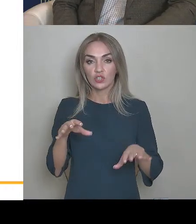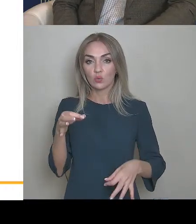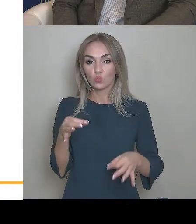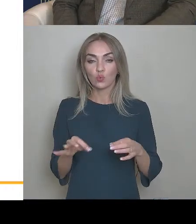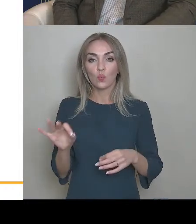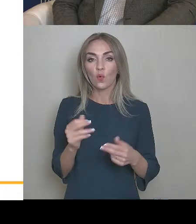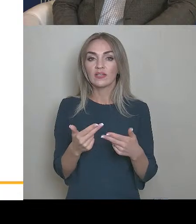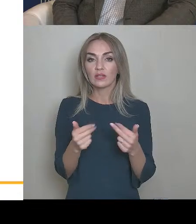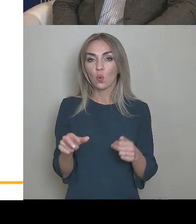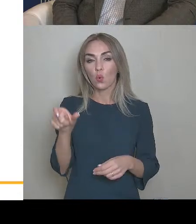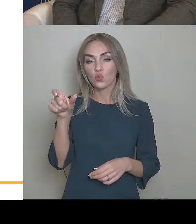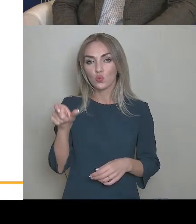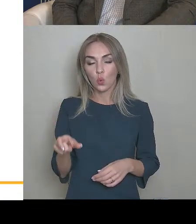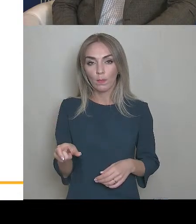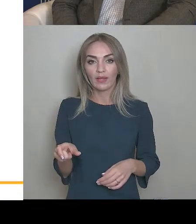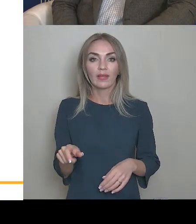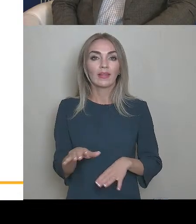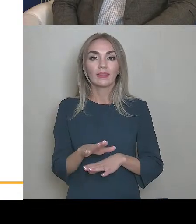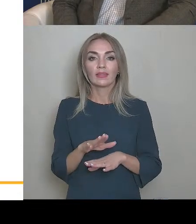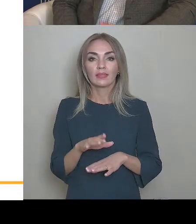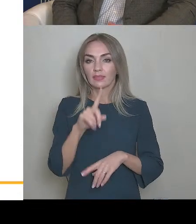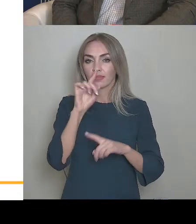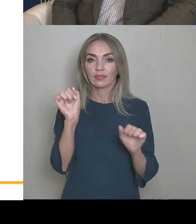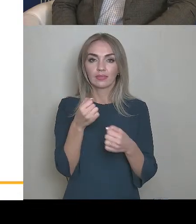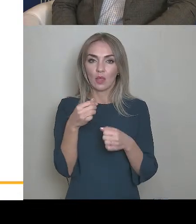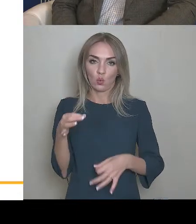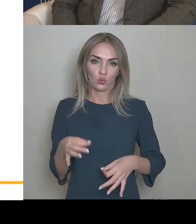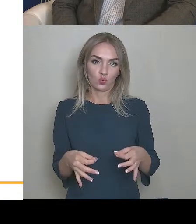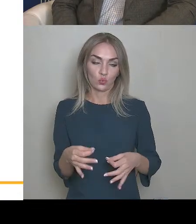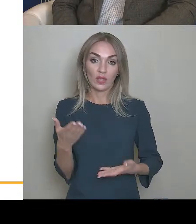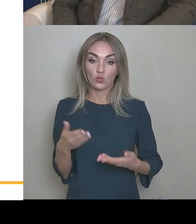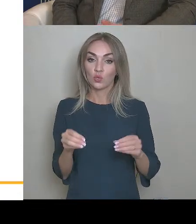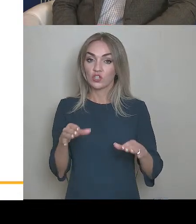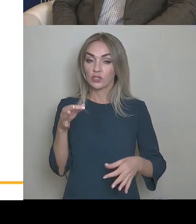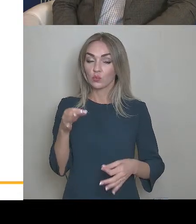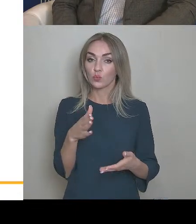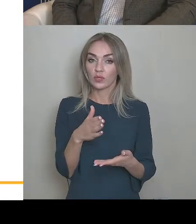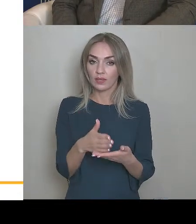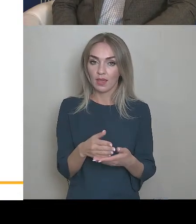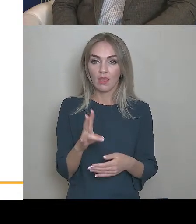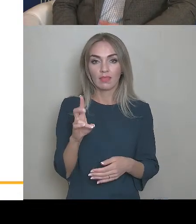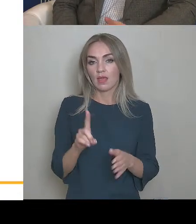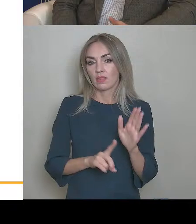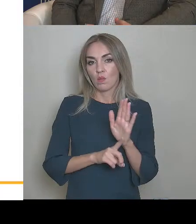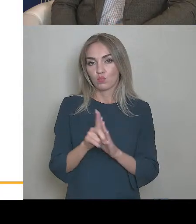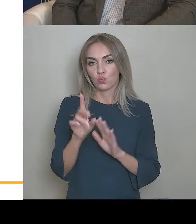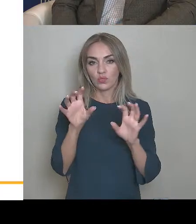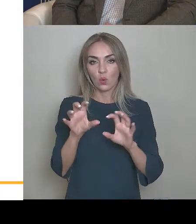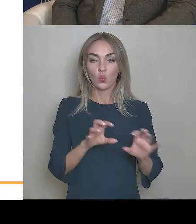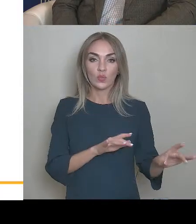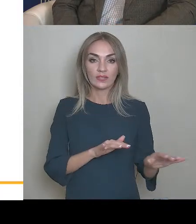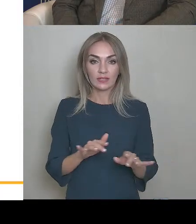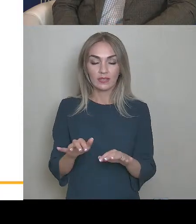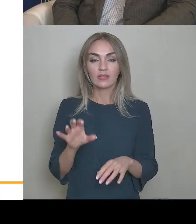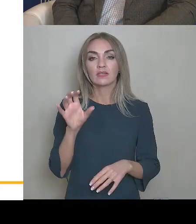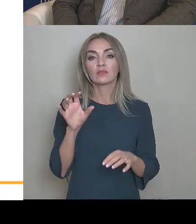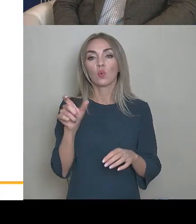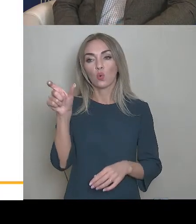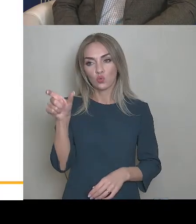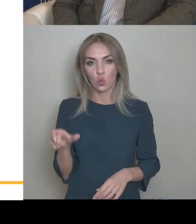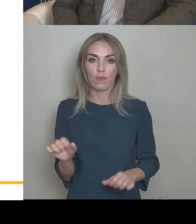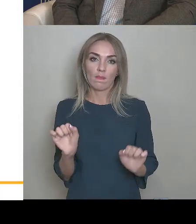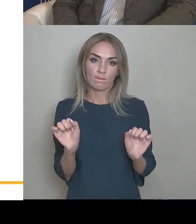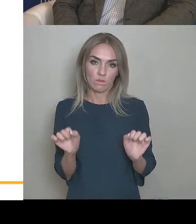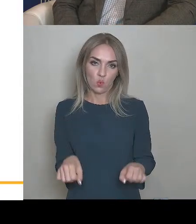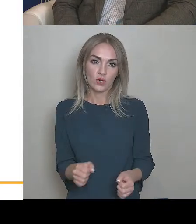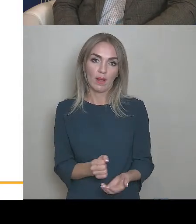means a lack of any court ruling as to the criminal record. If this decision is there, but it didn't come into effect,